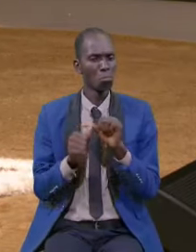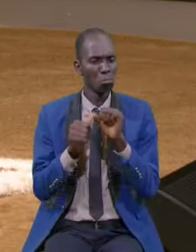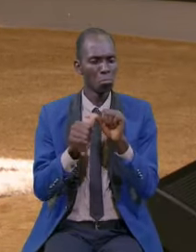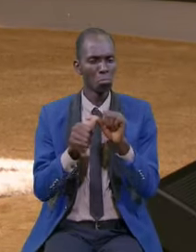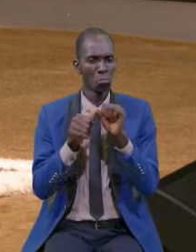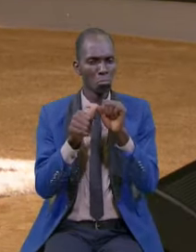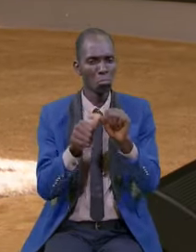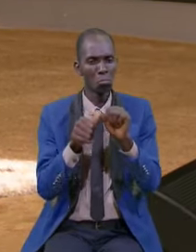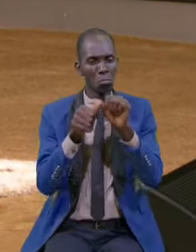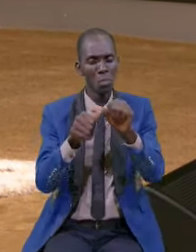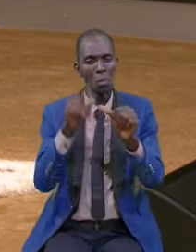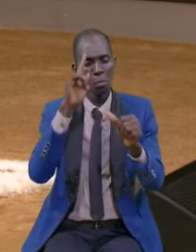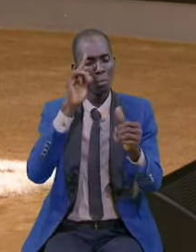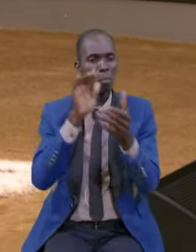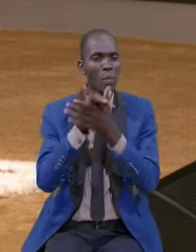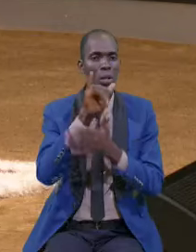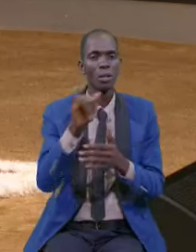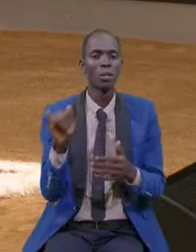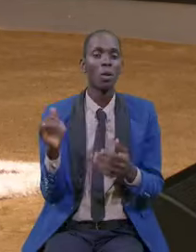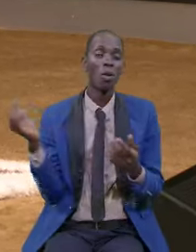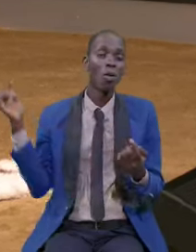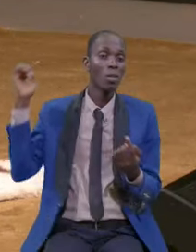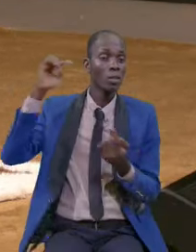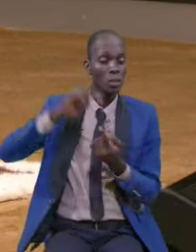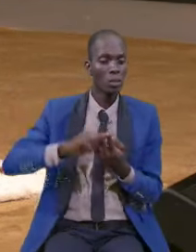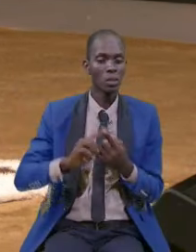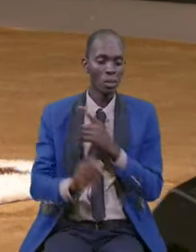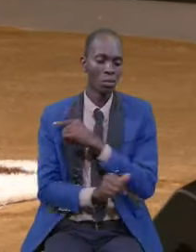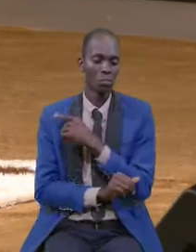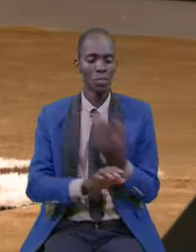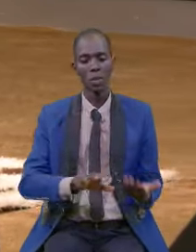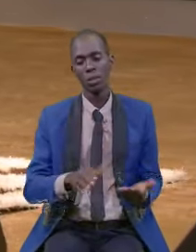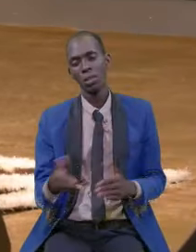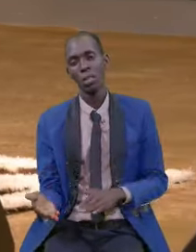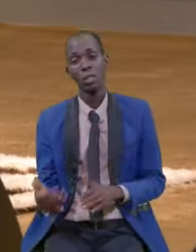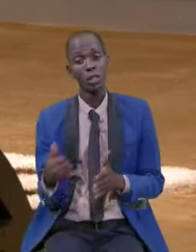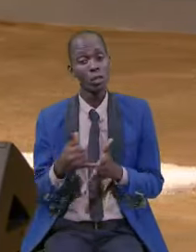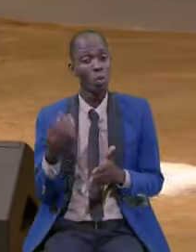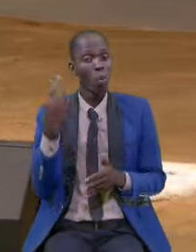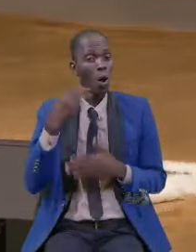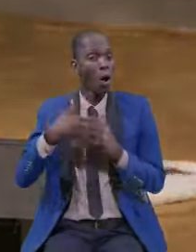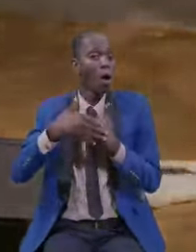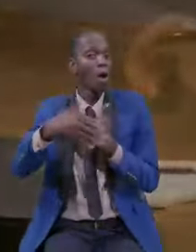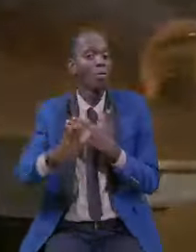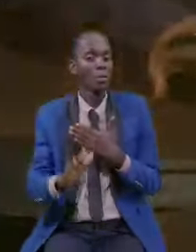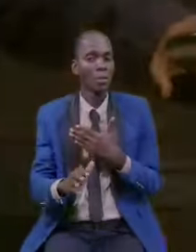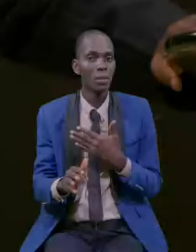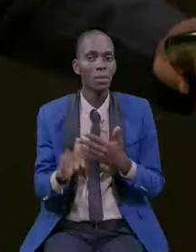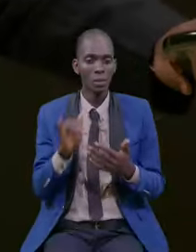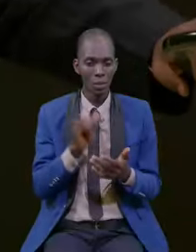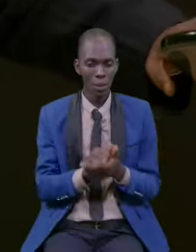believing, believing until he died. It was later the nation of